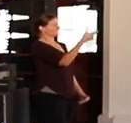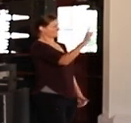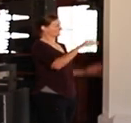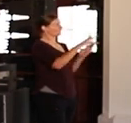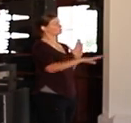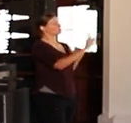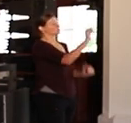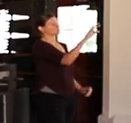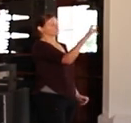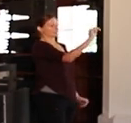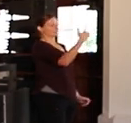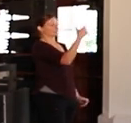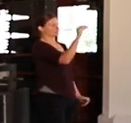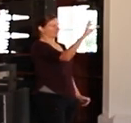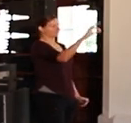Goff.